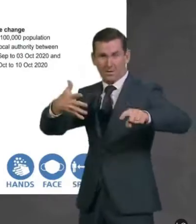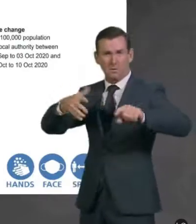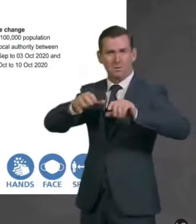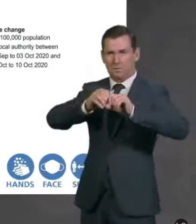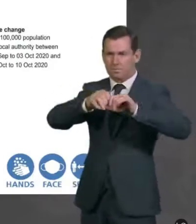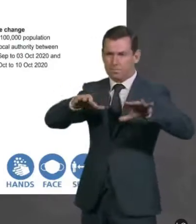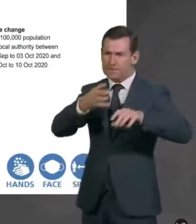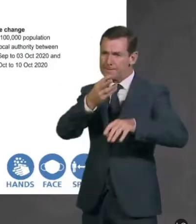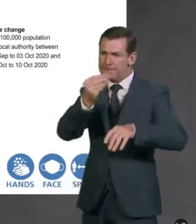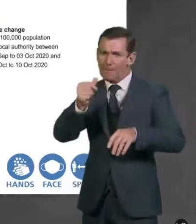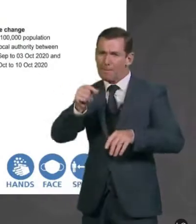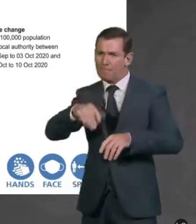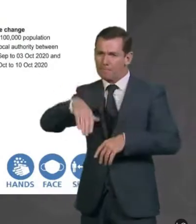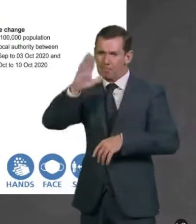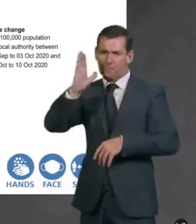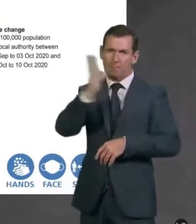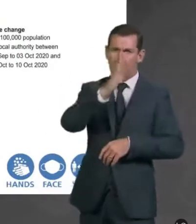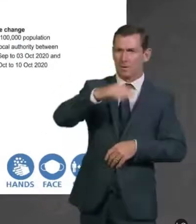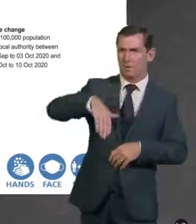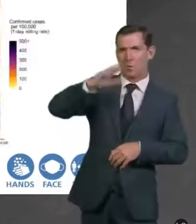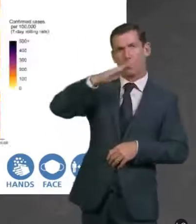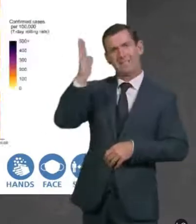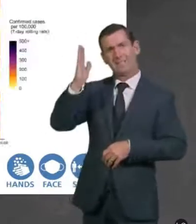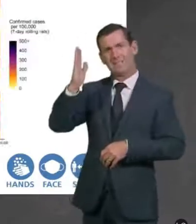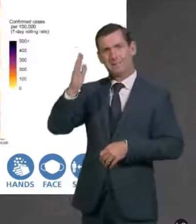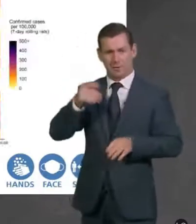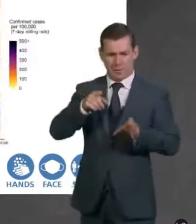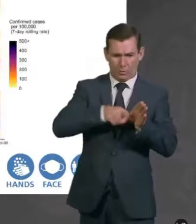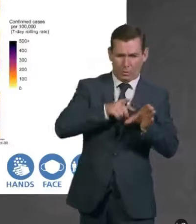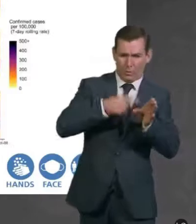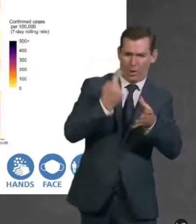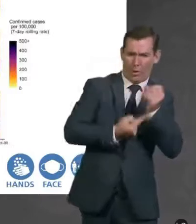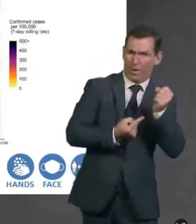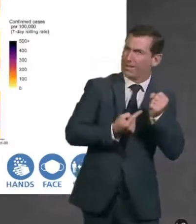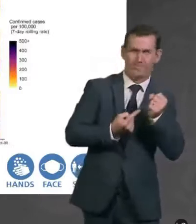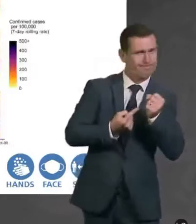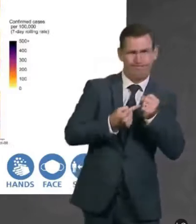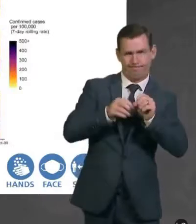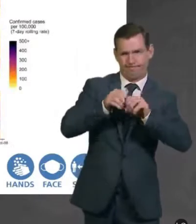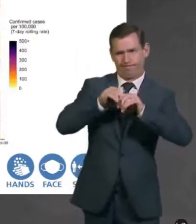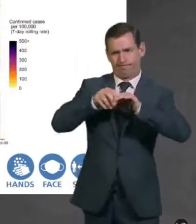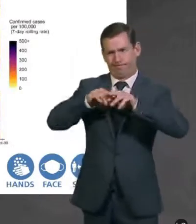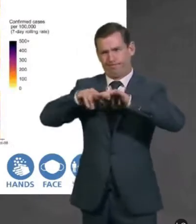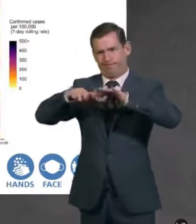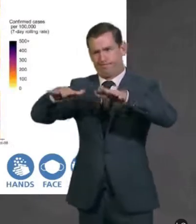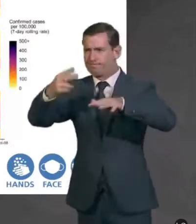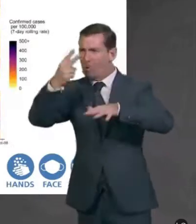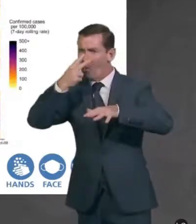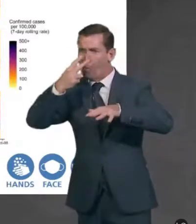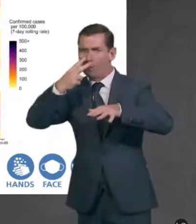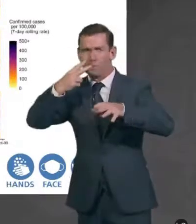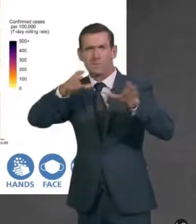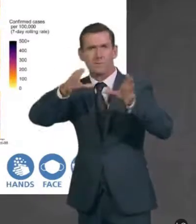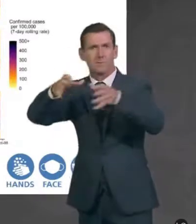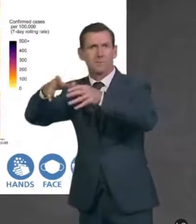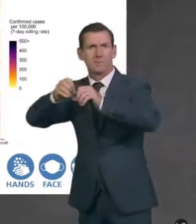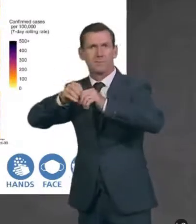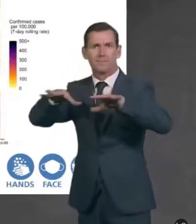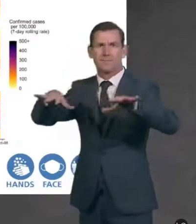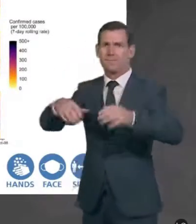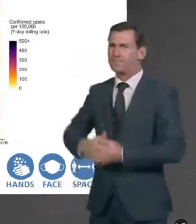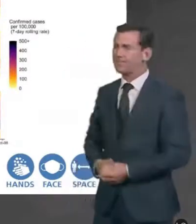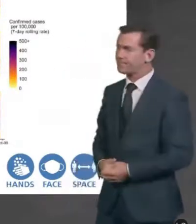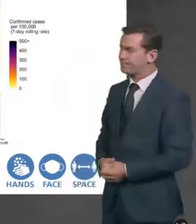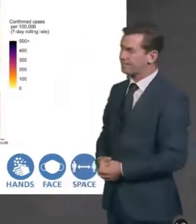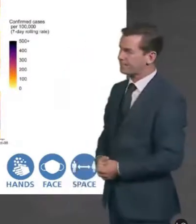older age groups. Next slide, please. This is represented in this heat map. So let me